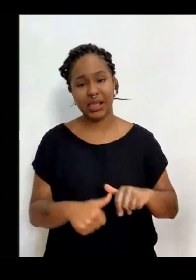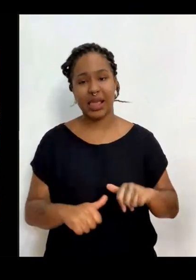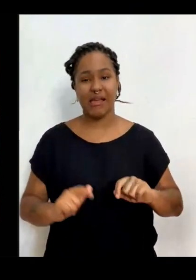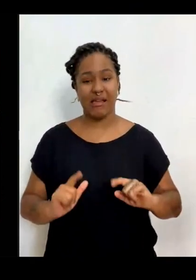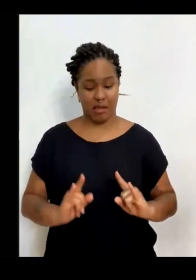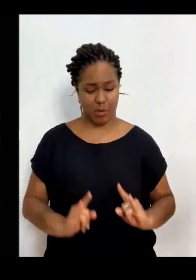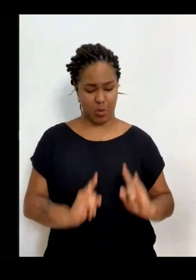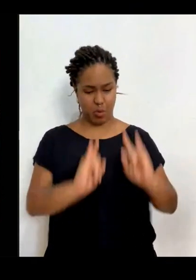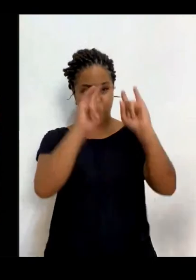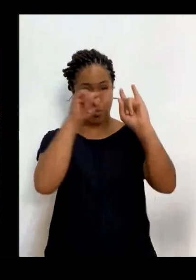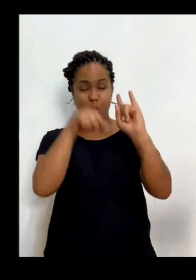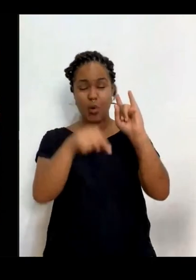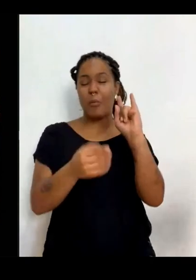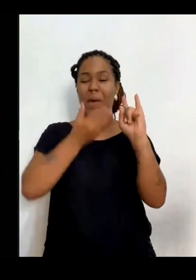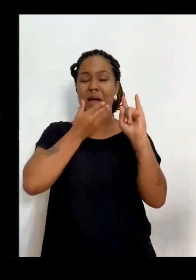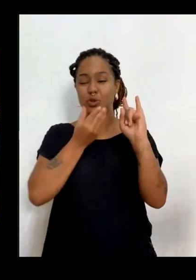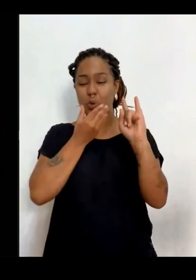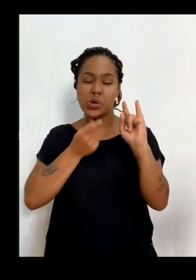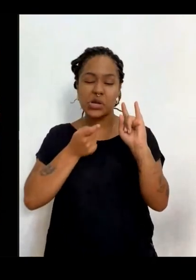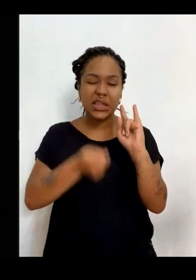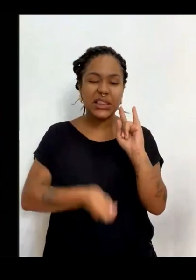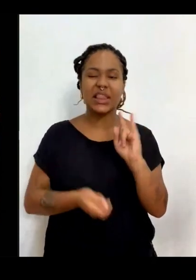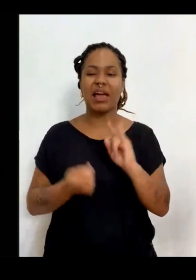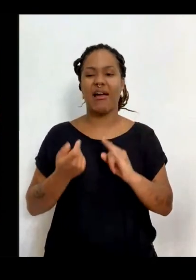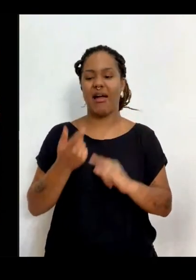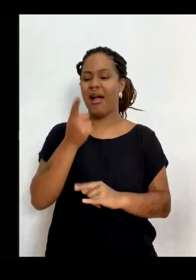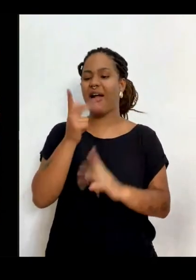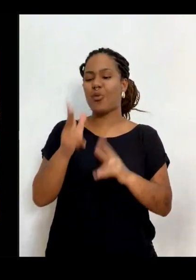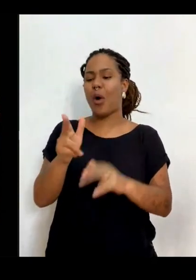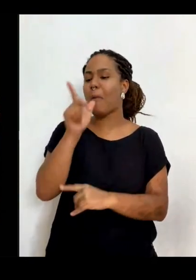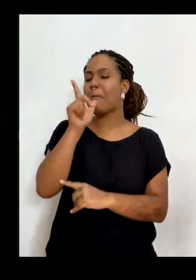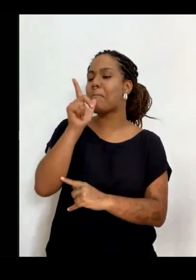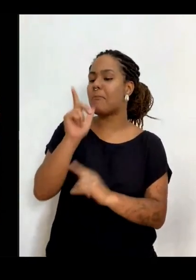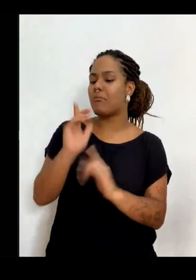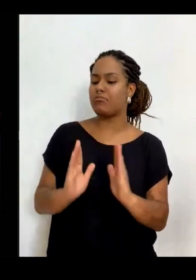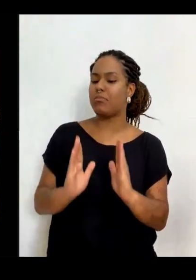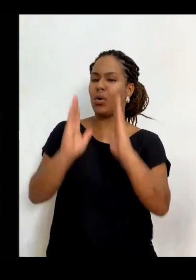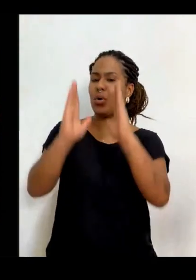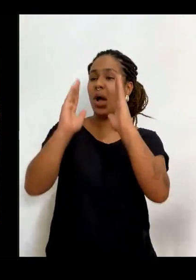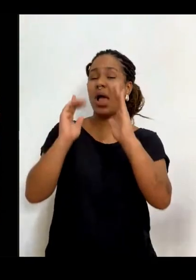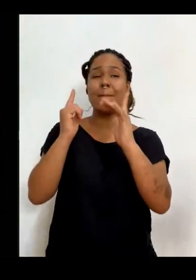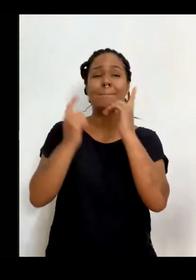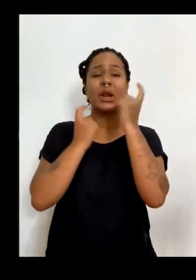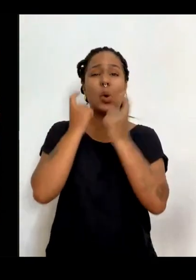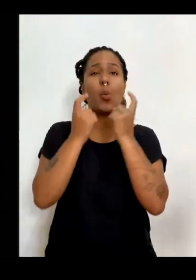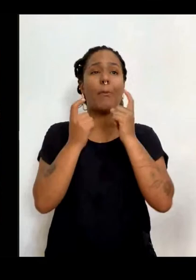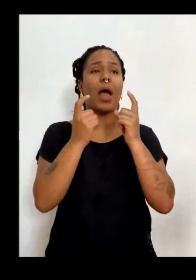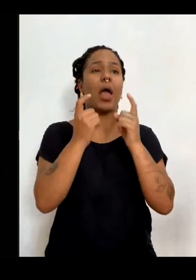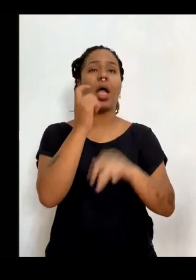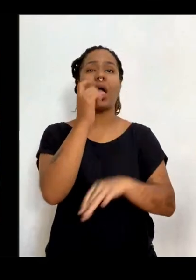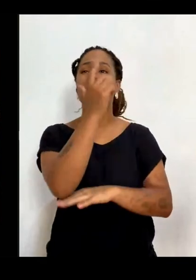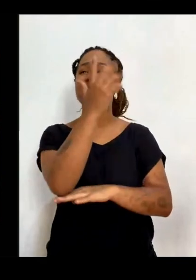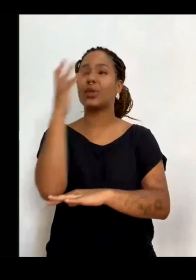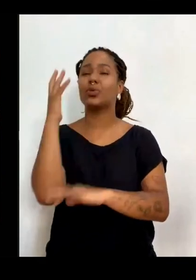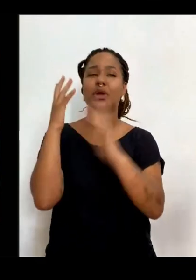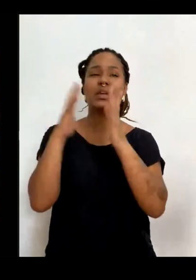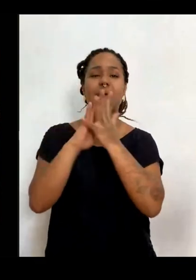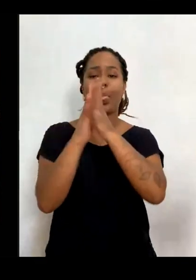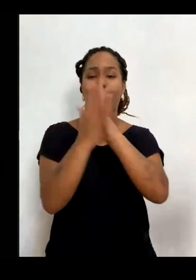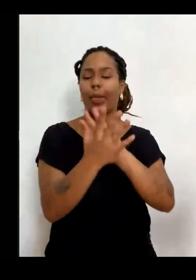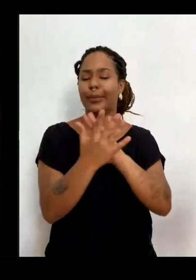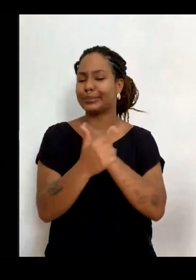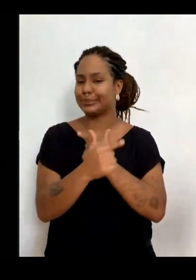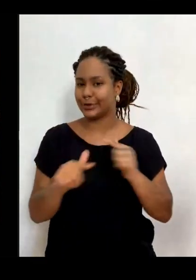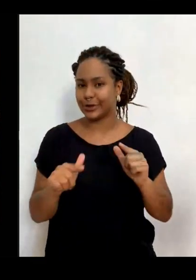nature that was being destroyed my two dry ice environments could I have the next image